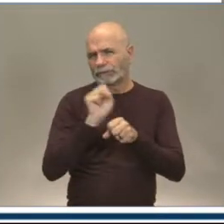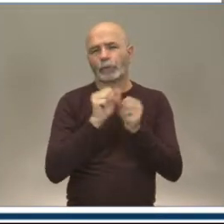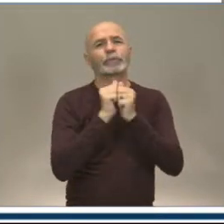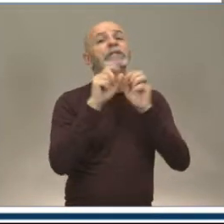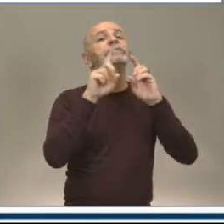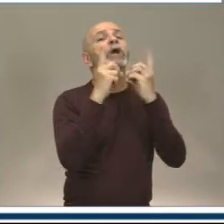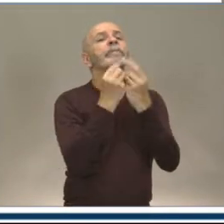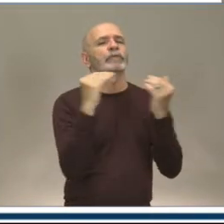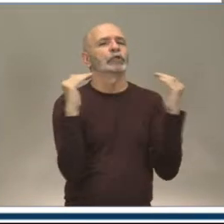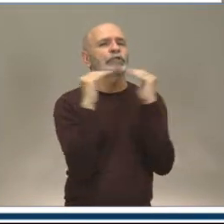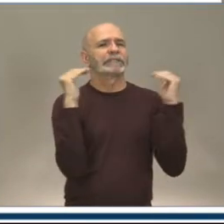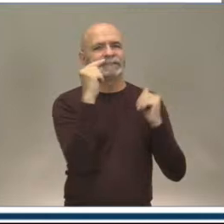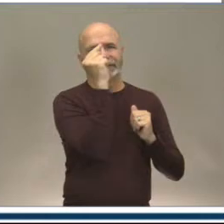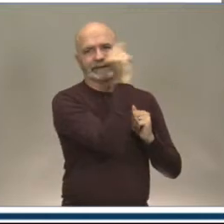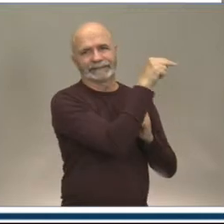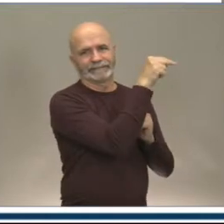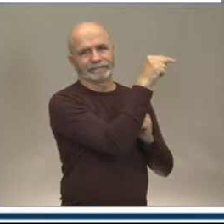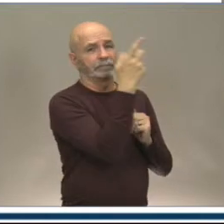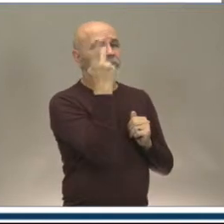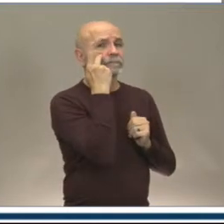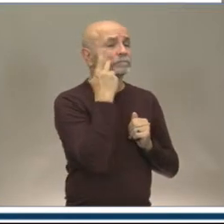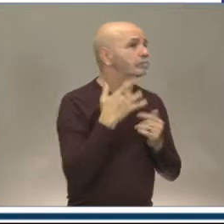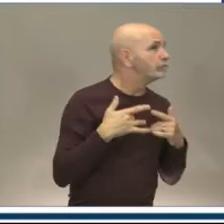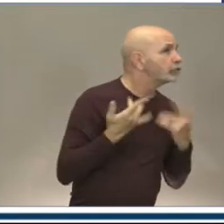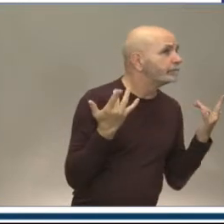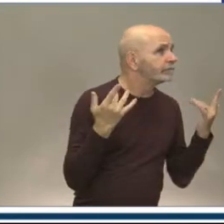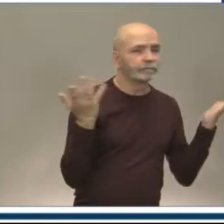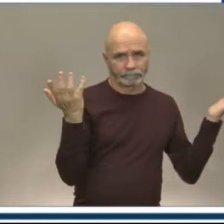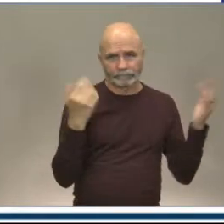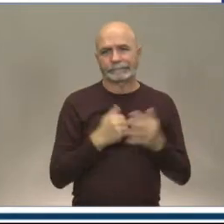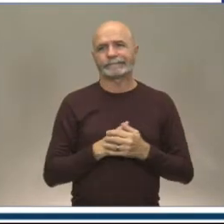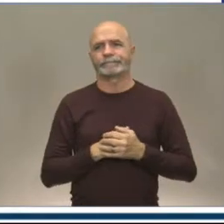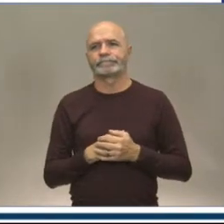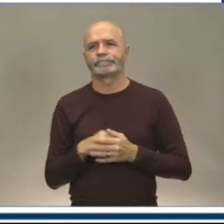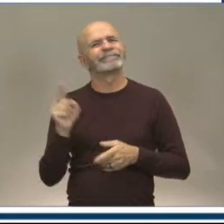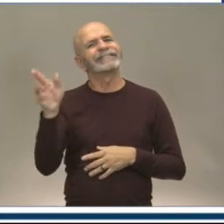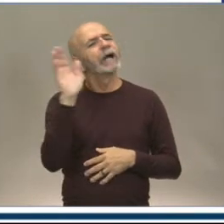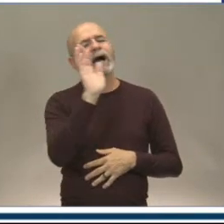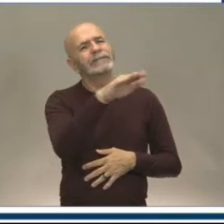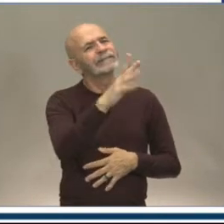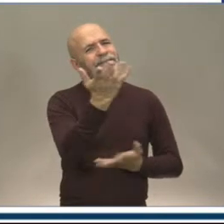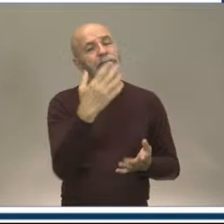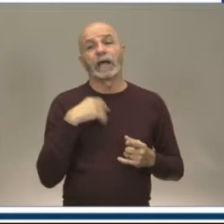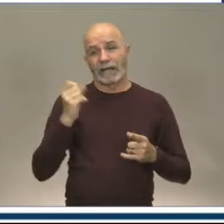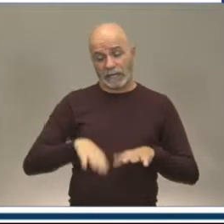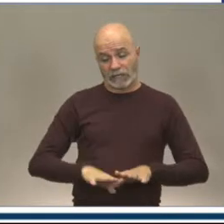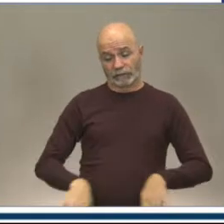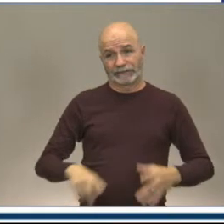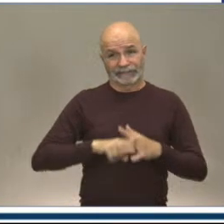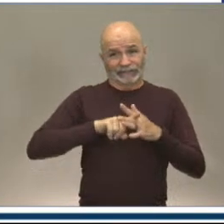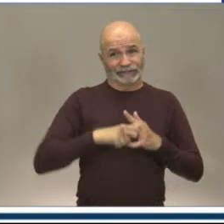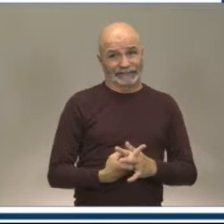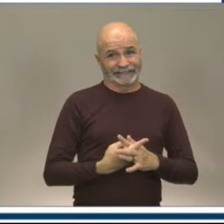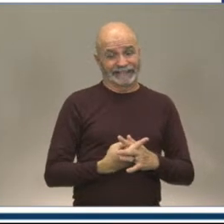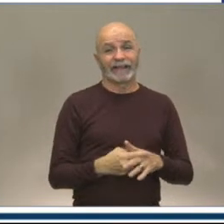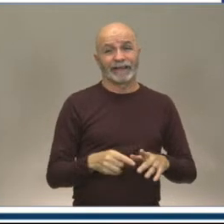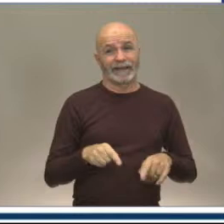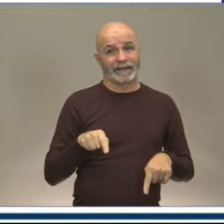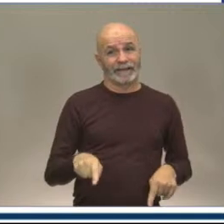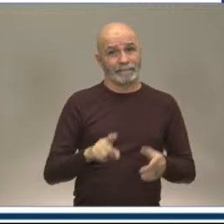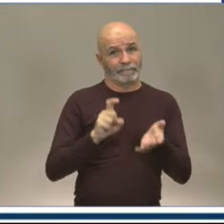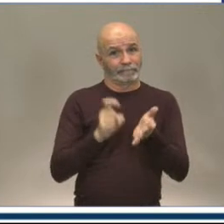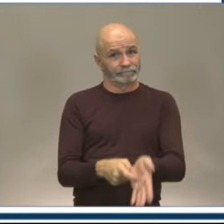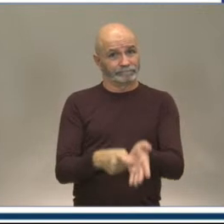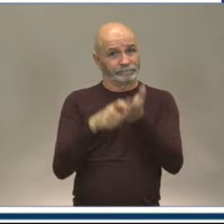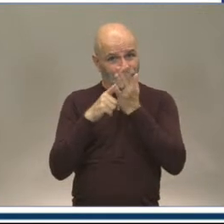the judiciary to understand it more. Dr. Strang, once the children start getting vaccinated, will the proof of vaccination